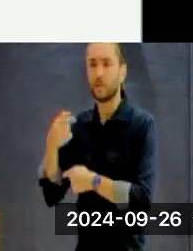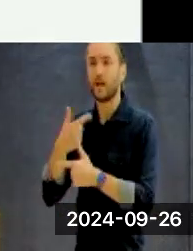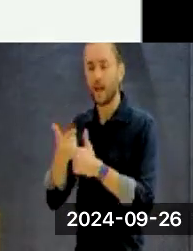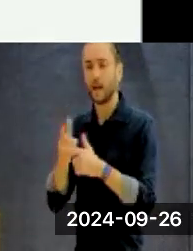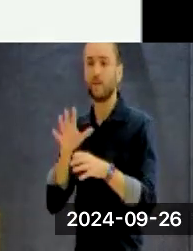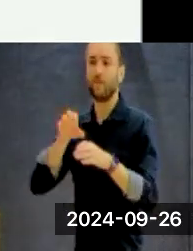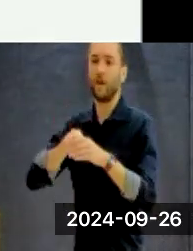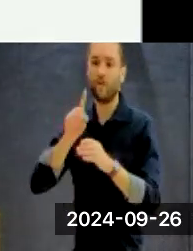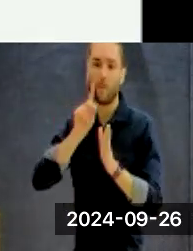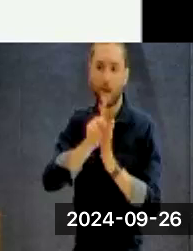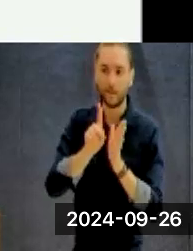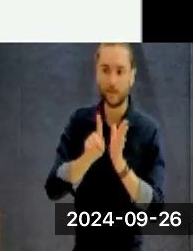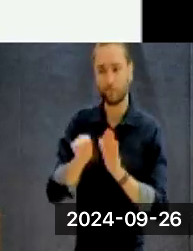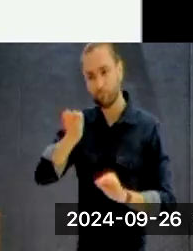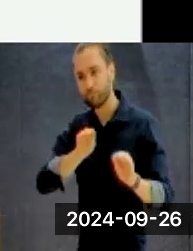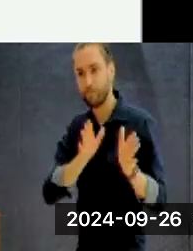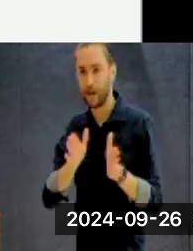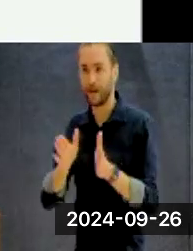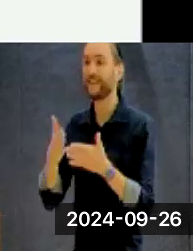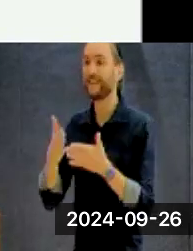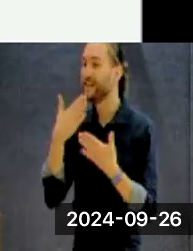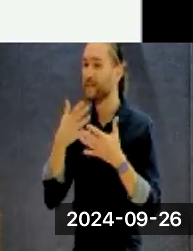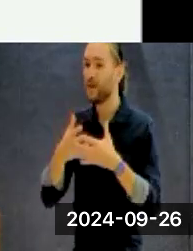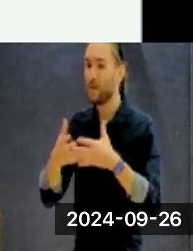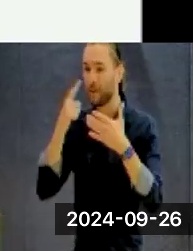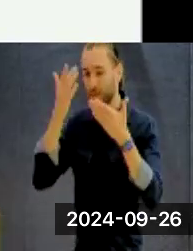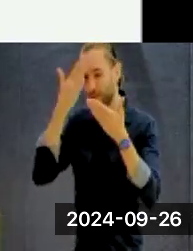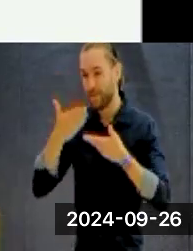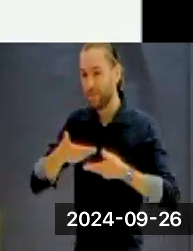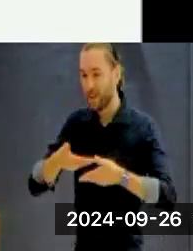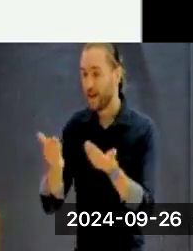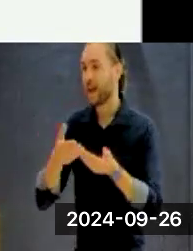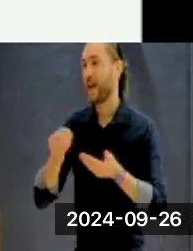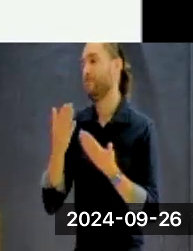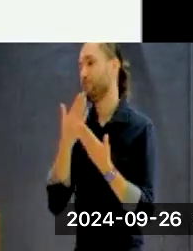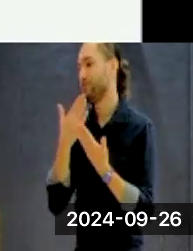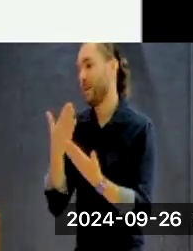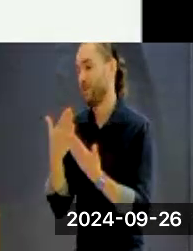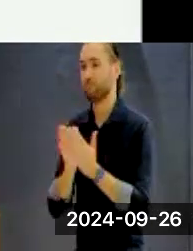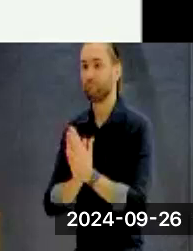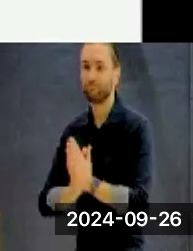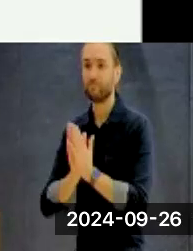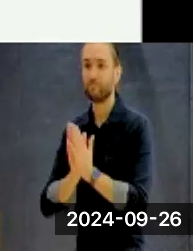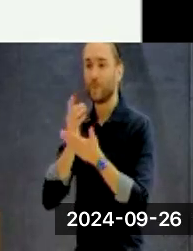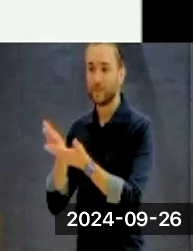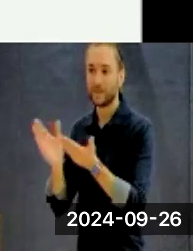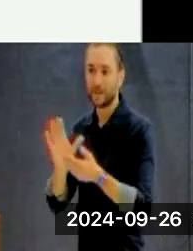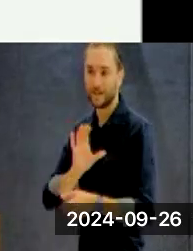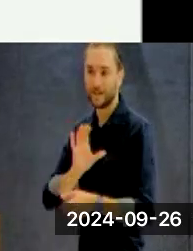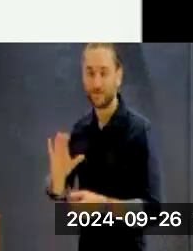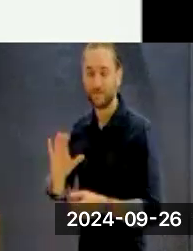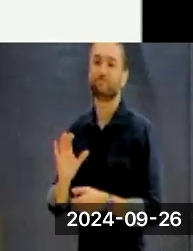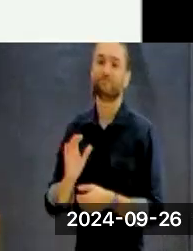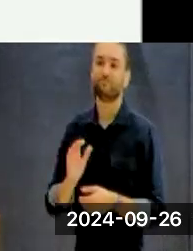put together. But thank you again so much for having me. Really grateful for this group and happy